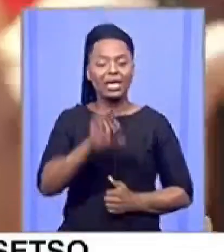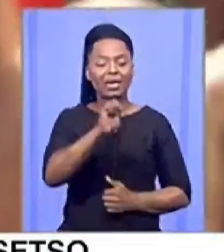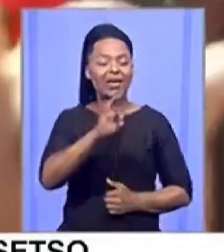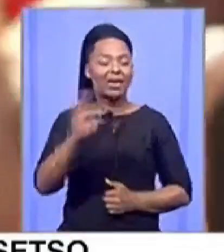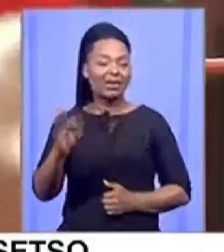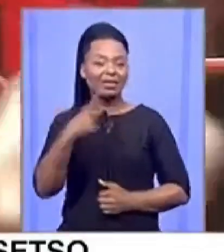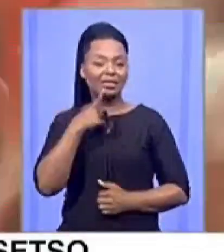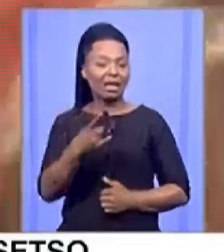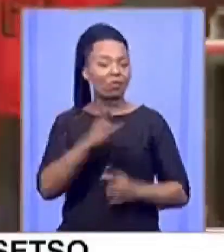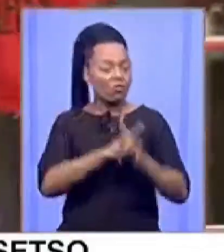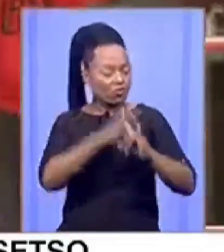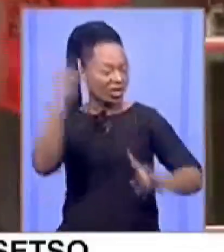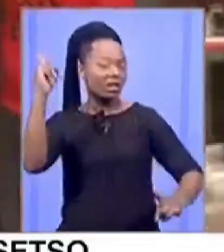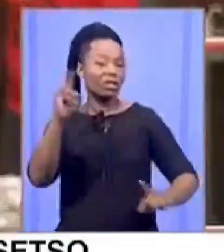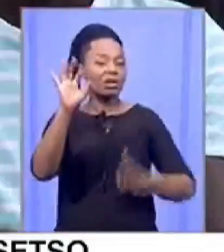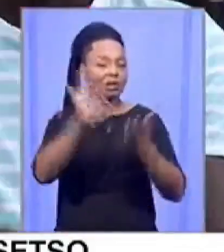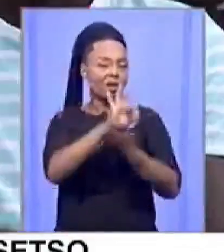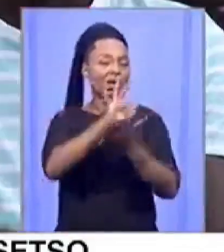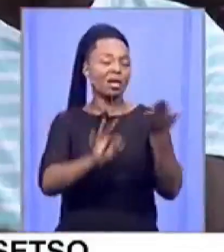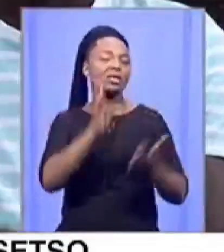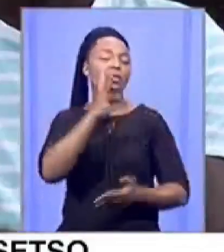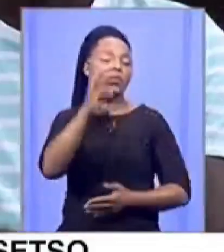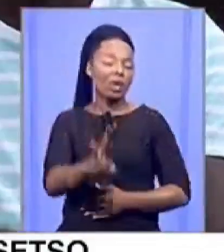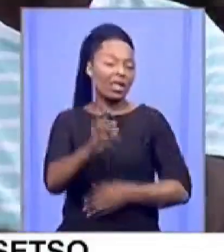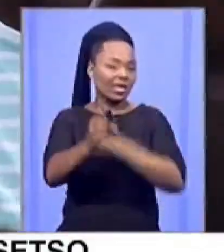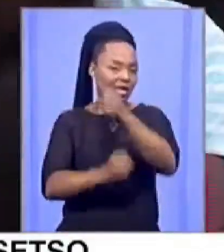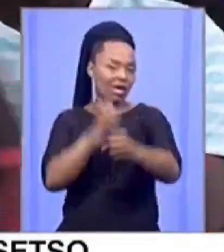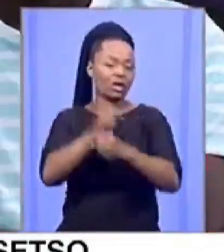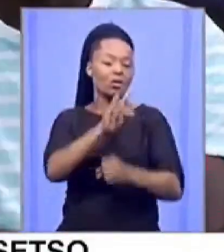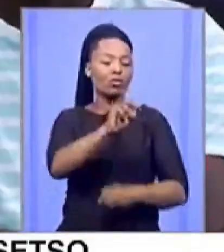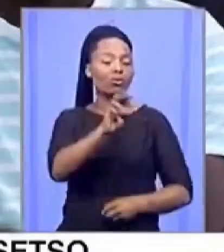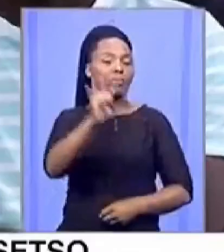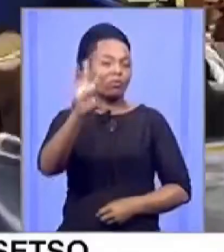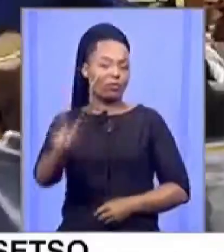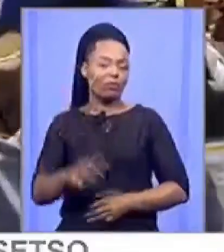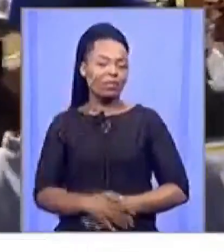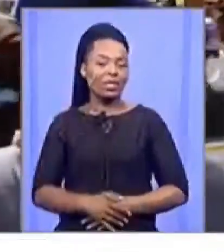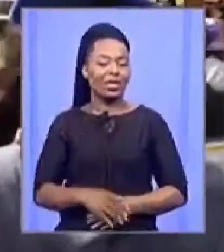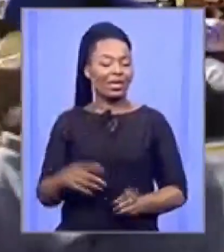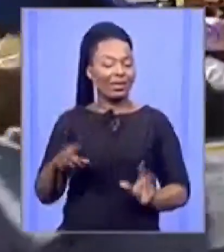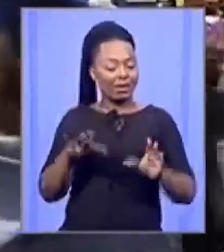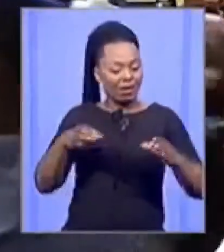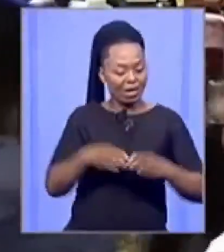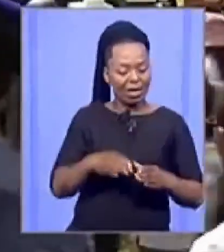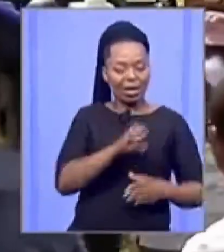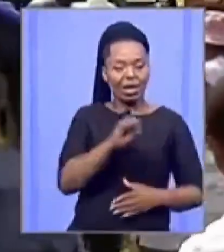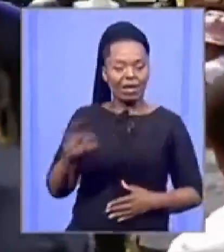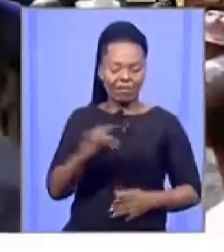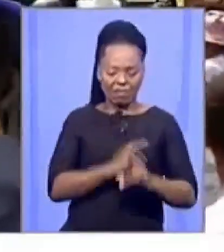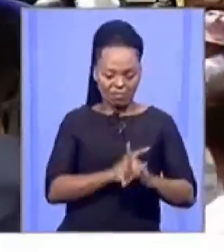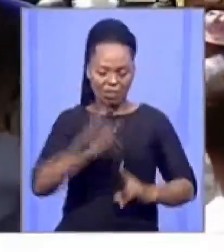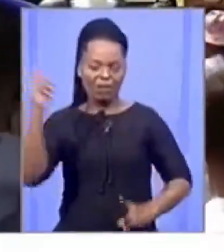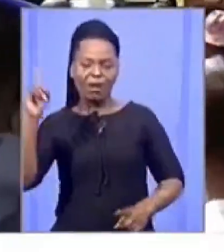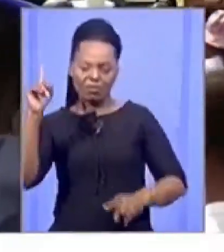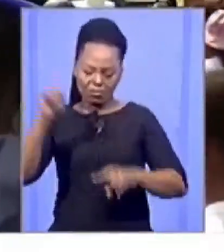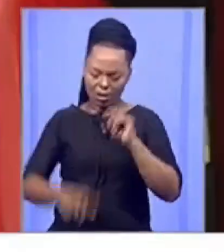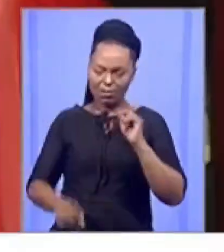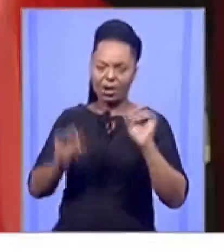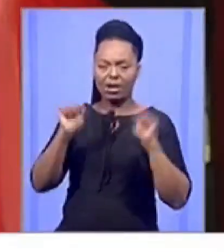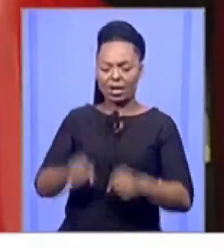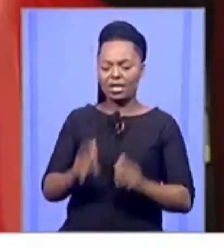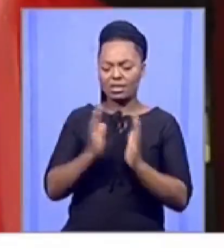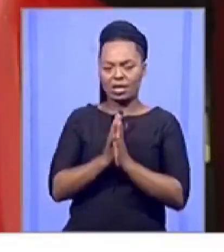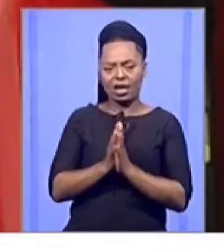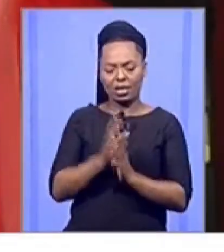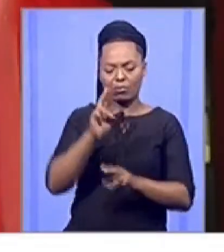EFF e re tla hlola dikgetho tse akaretsang tsa naha tsa isao. Mokga o hlotse diperesente tse 10 tsa bakgethi dikgethong tse fetileng